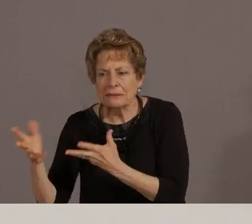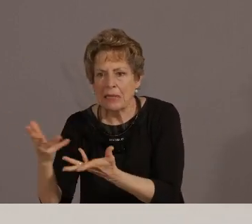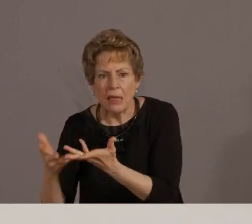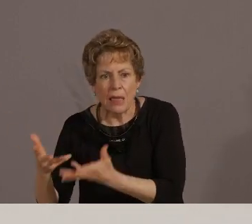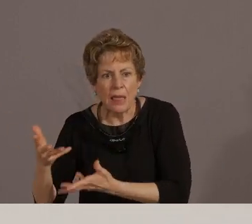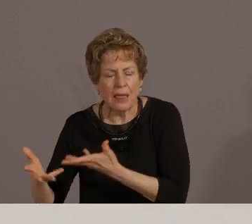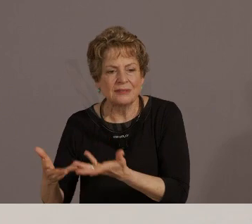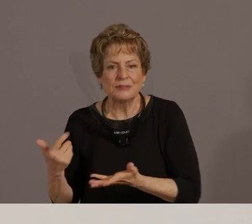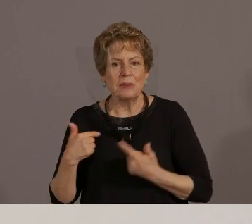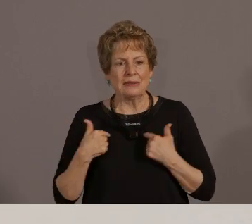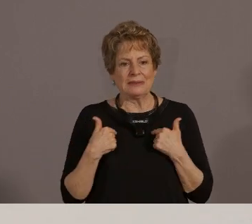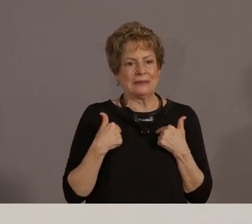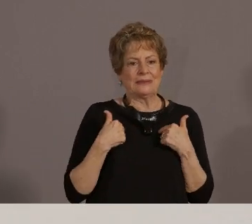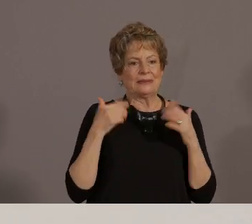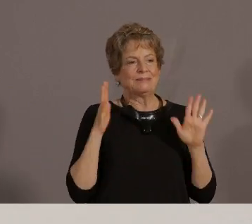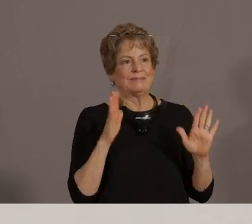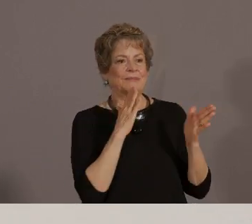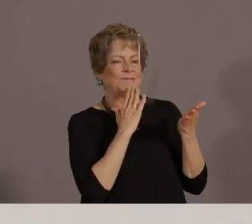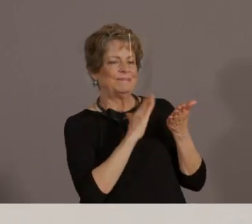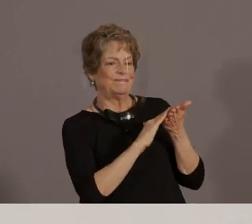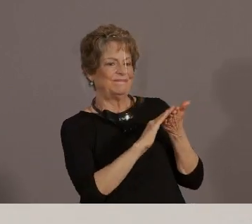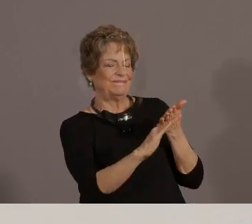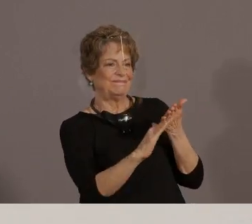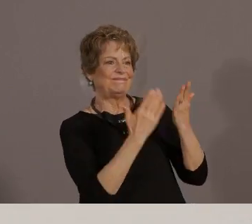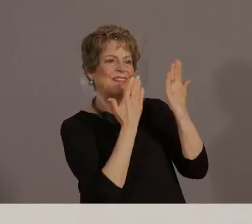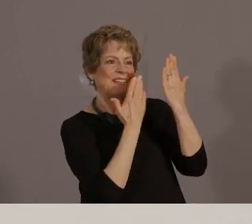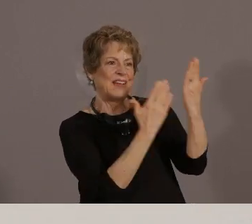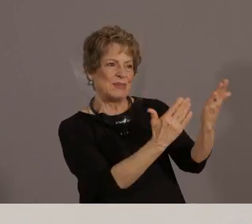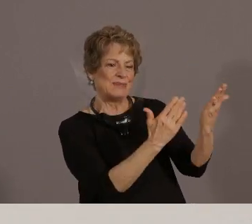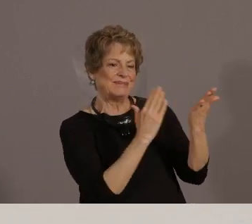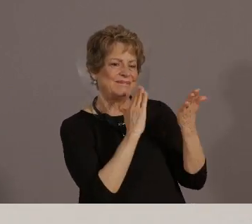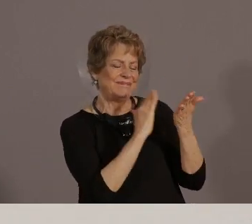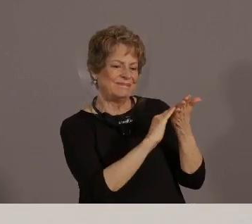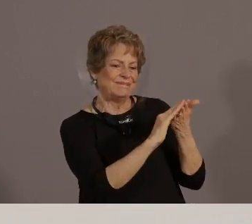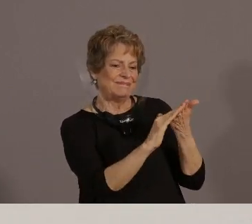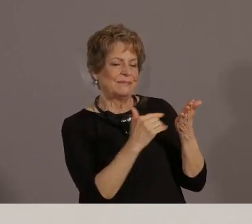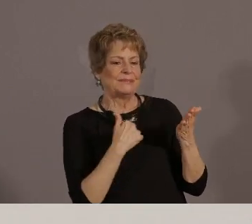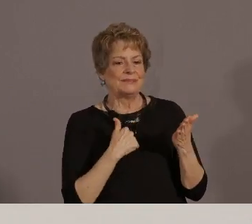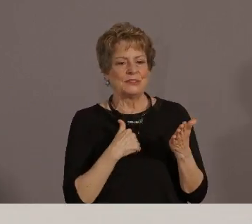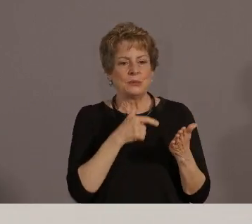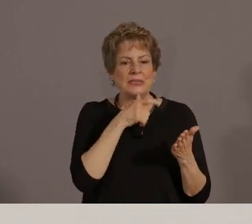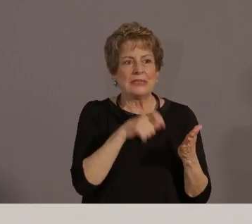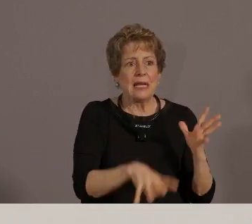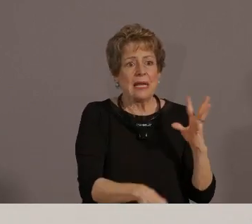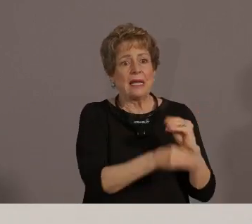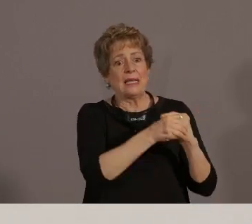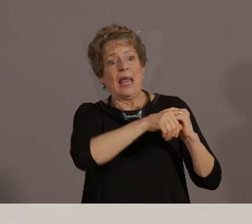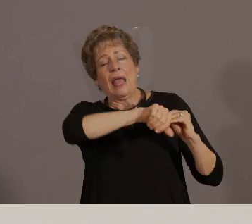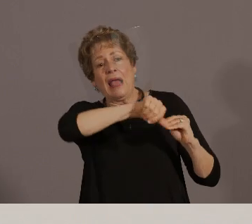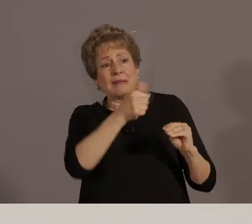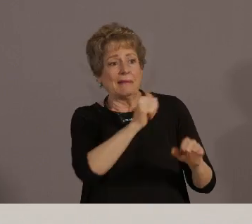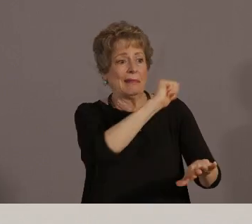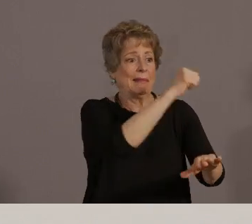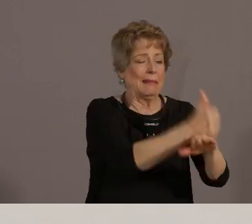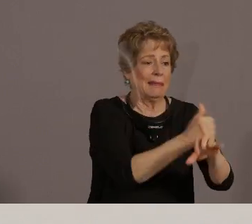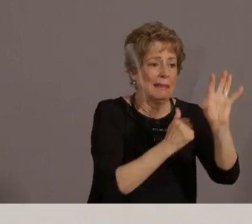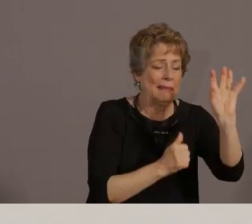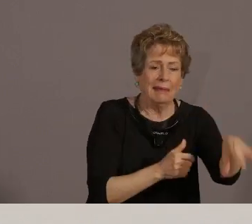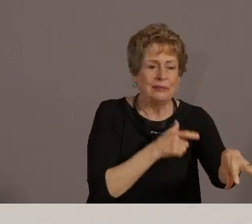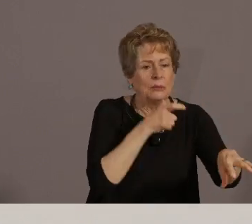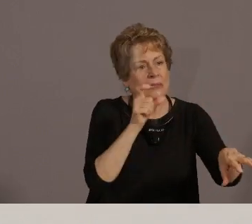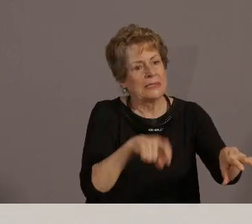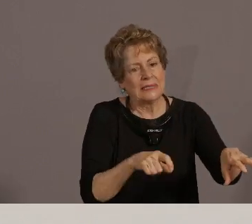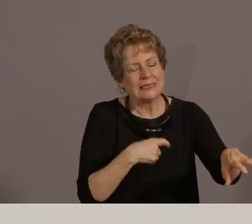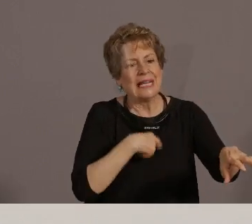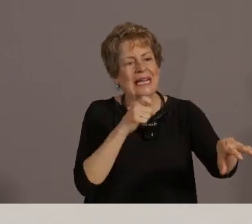into our currently existing sites. The University of Arizona still has extensive ability to add vaccination.